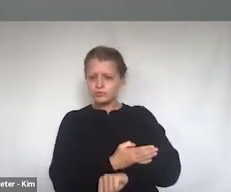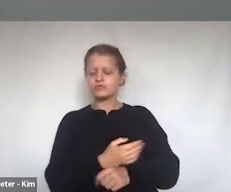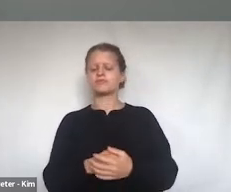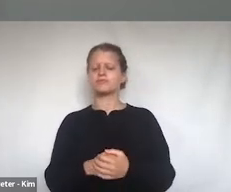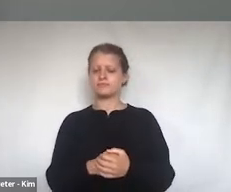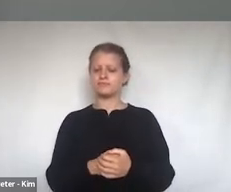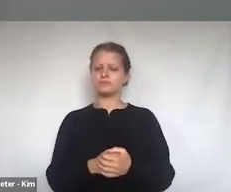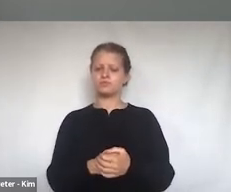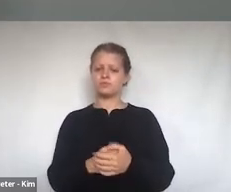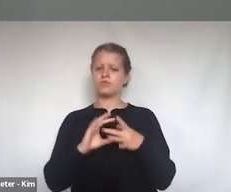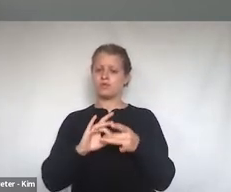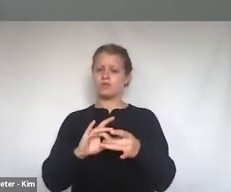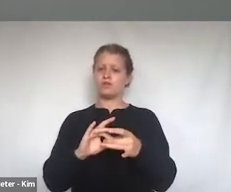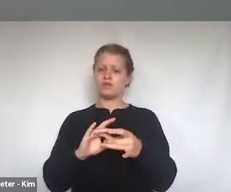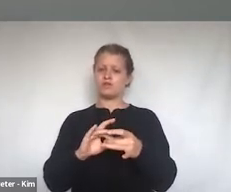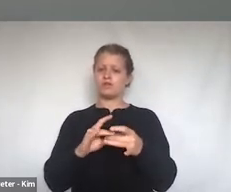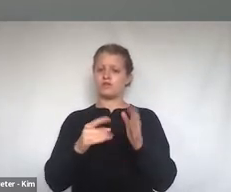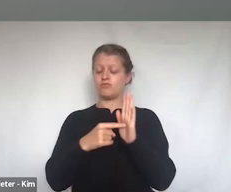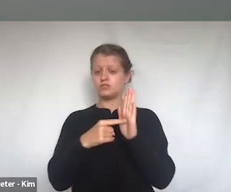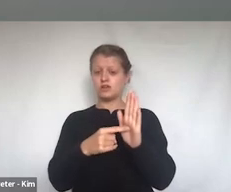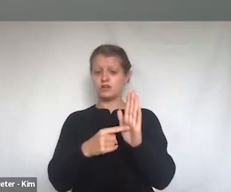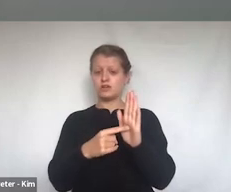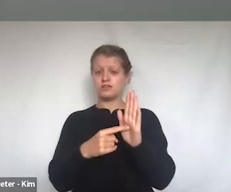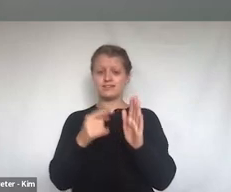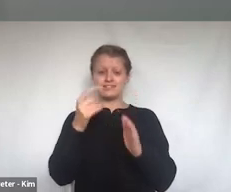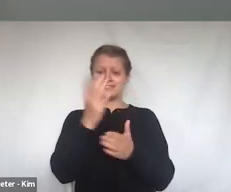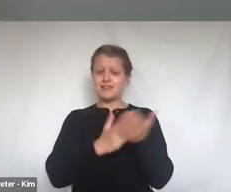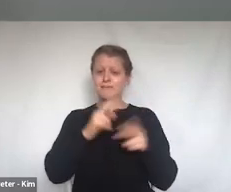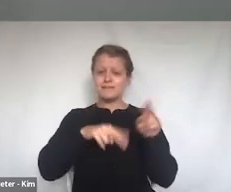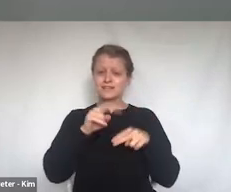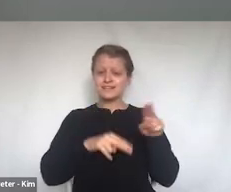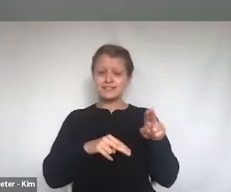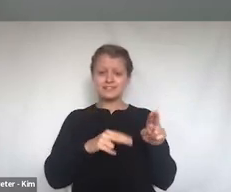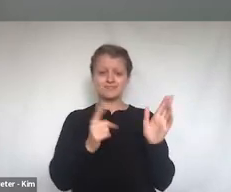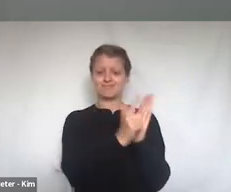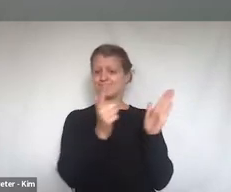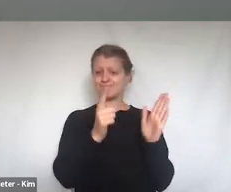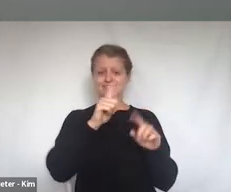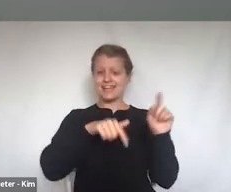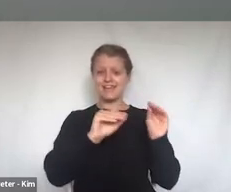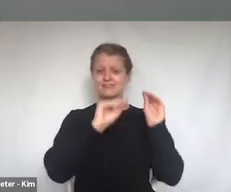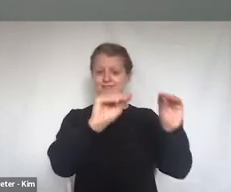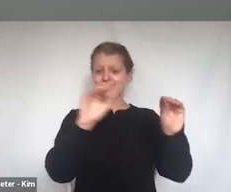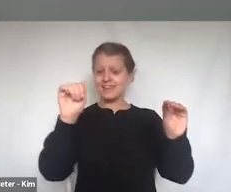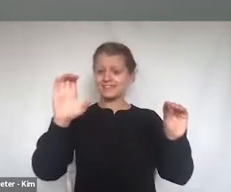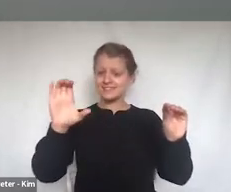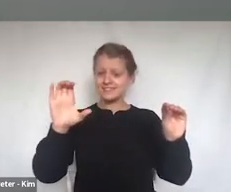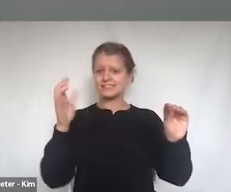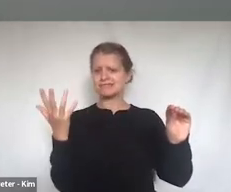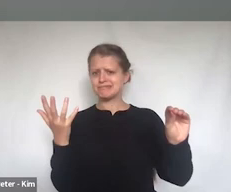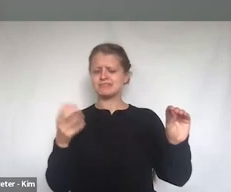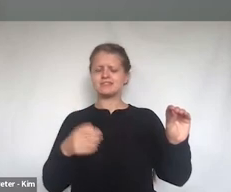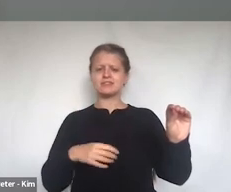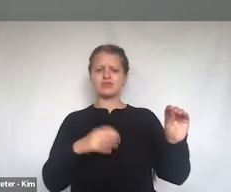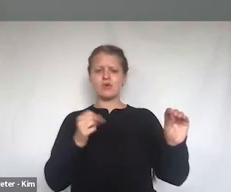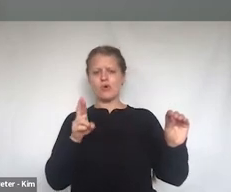around, there's stratas that don't allow air conditioning or, you know, in window air conditioning units and some other